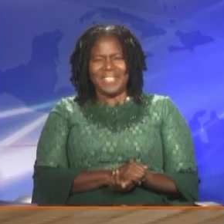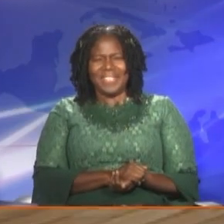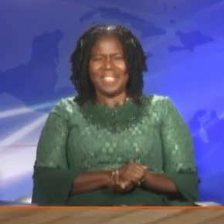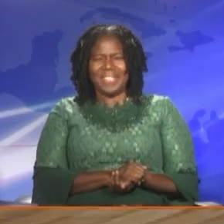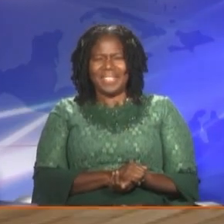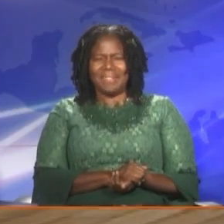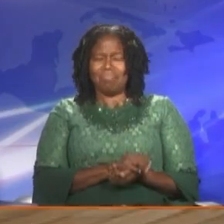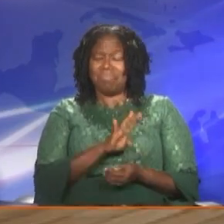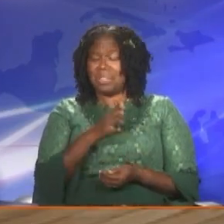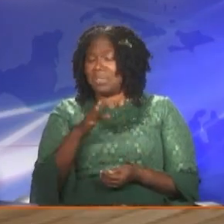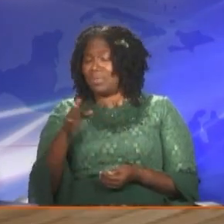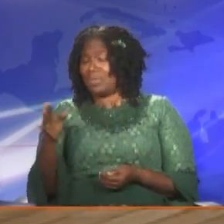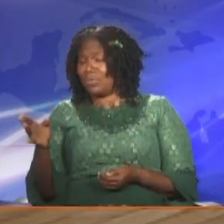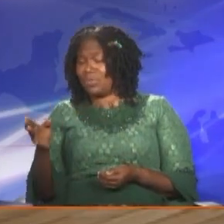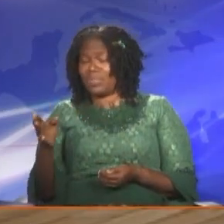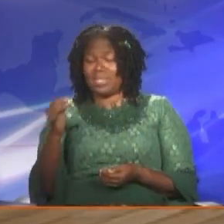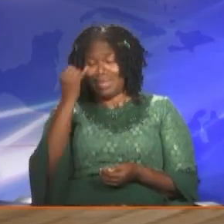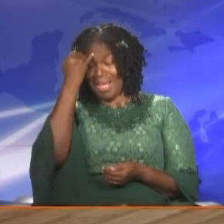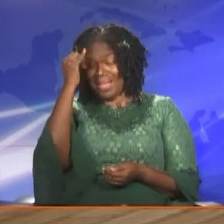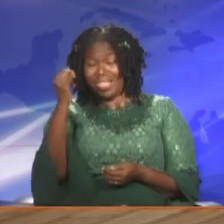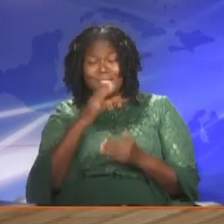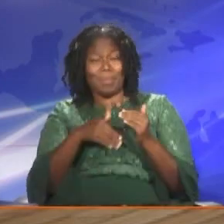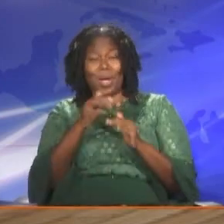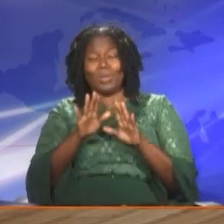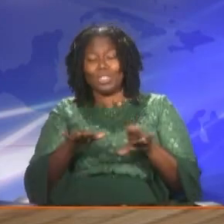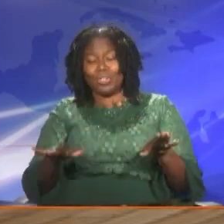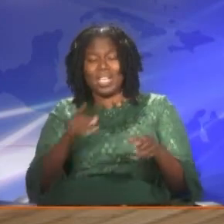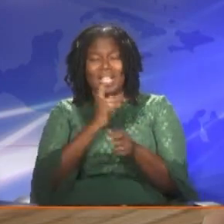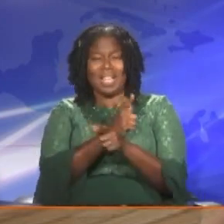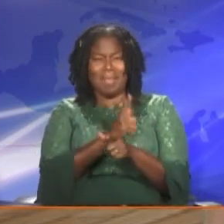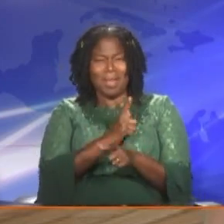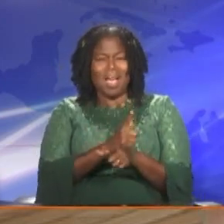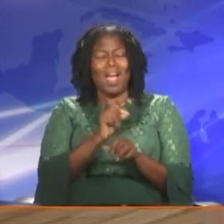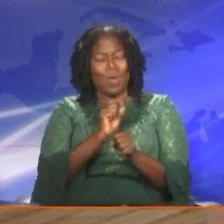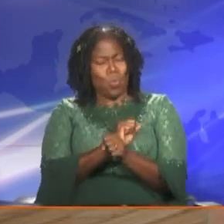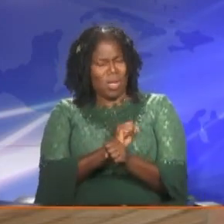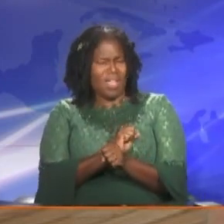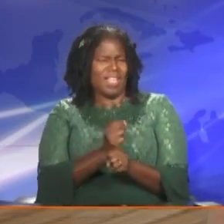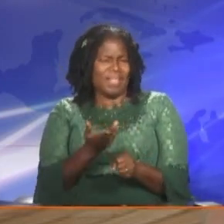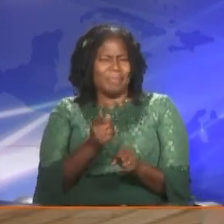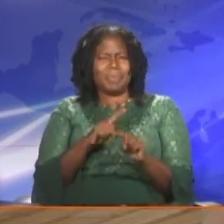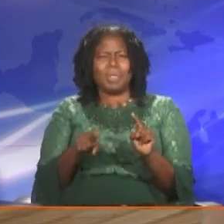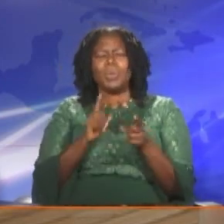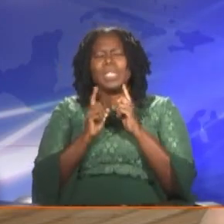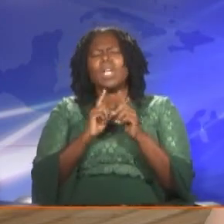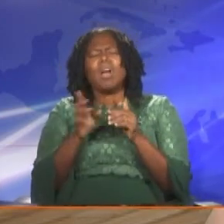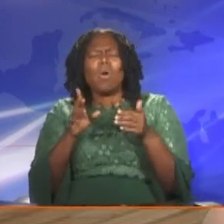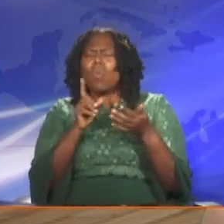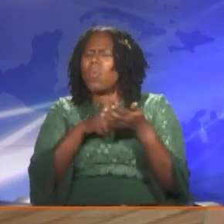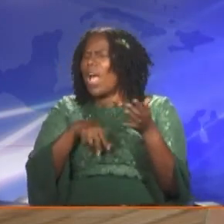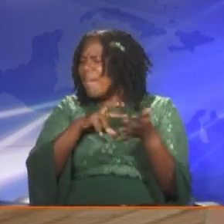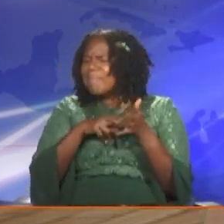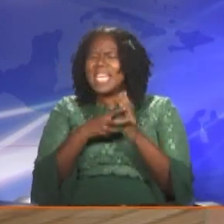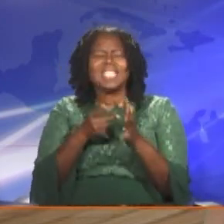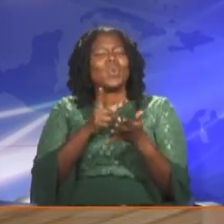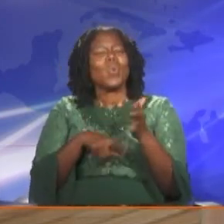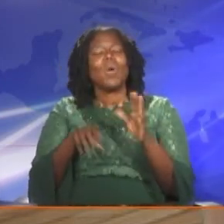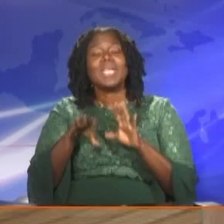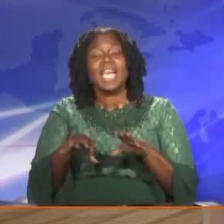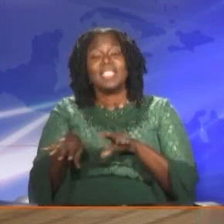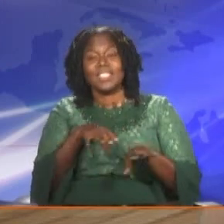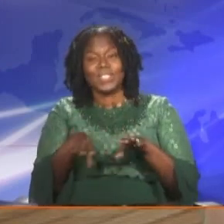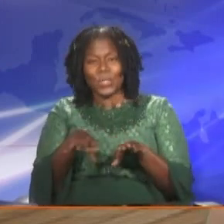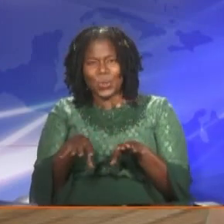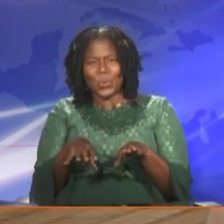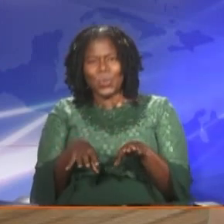A variety of views there about child labor, but we are discussing exactly what it is and what we can do to, in